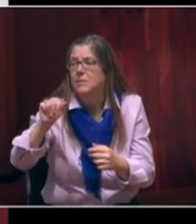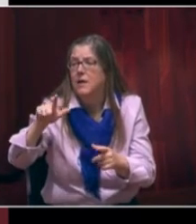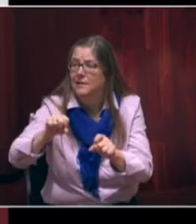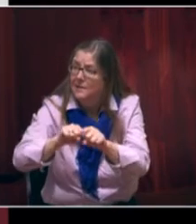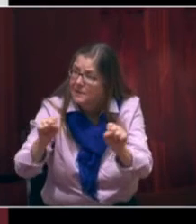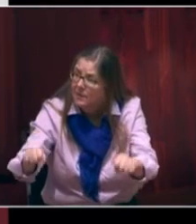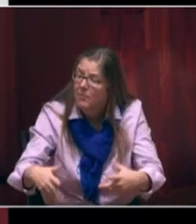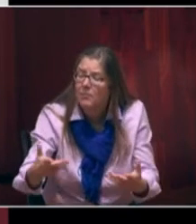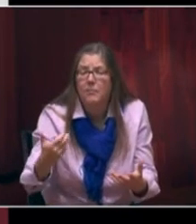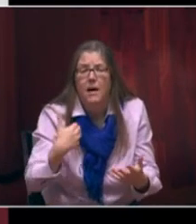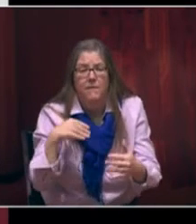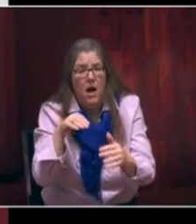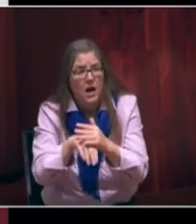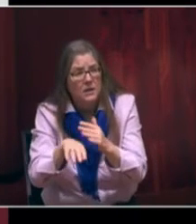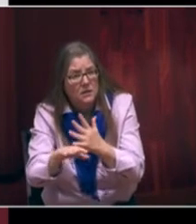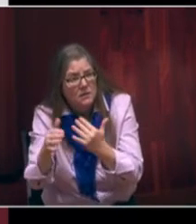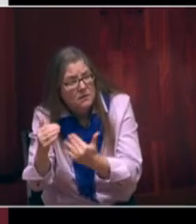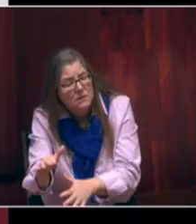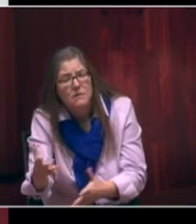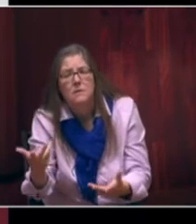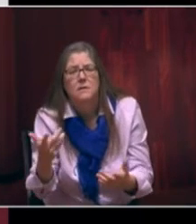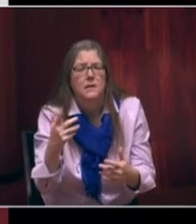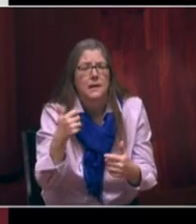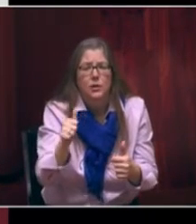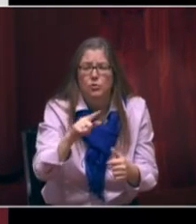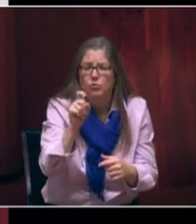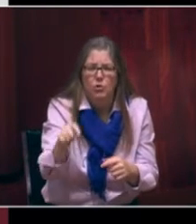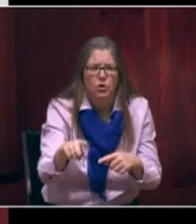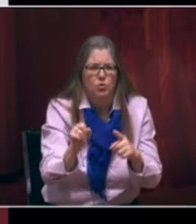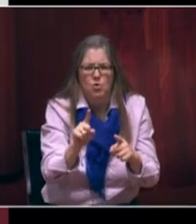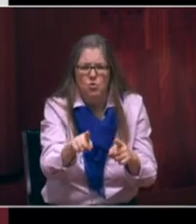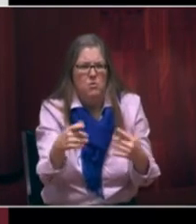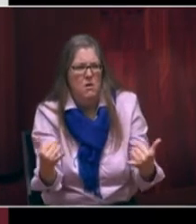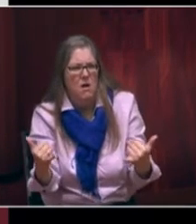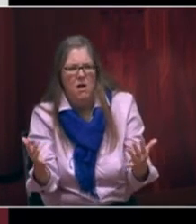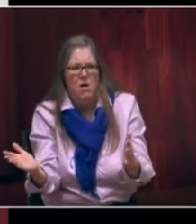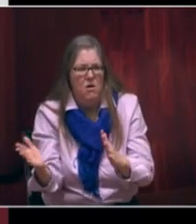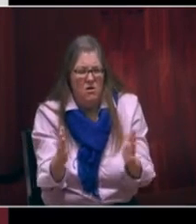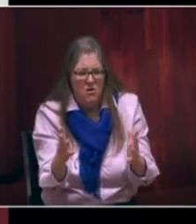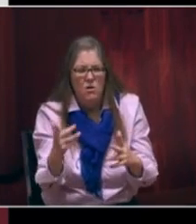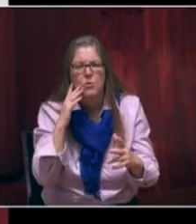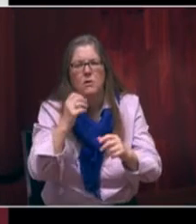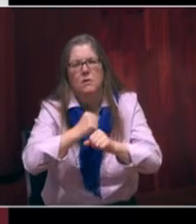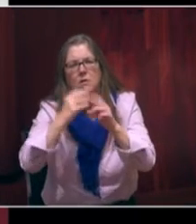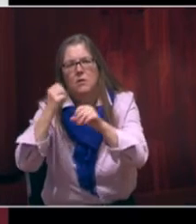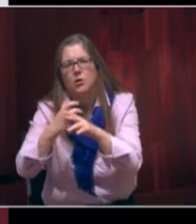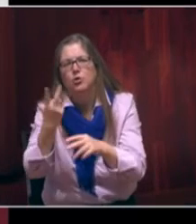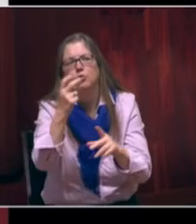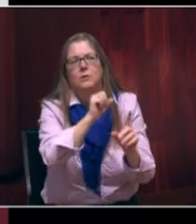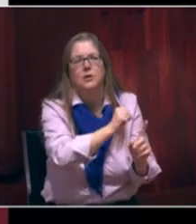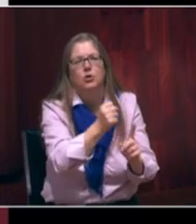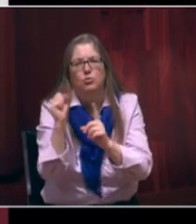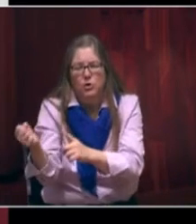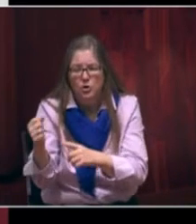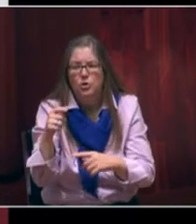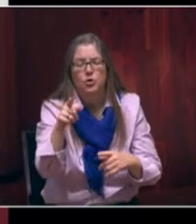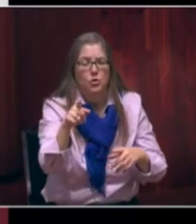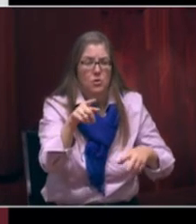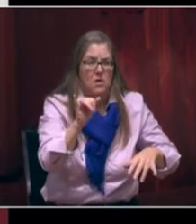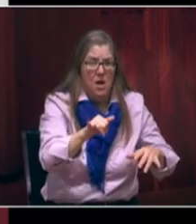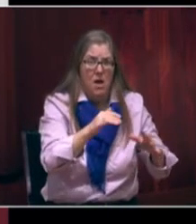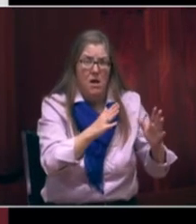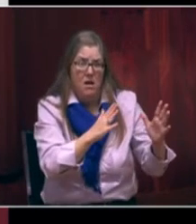about access and a question about disposition. So you'll read each of these scenarios, and then you'll rate where you think you fall from like a